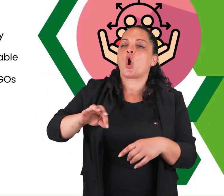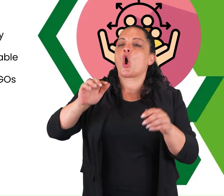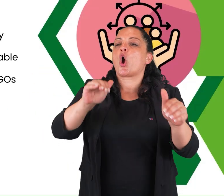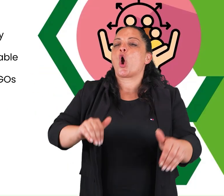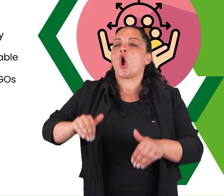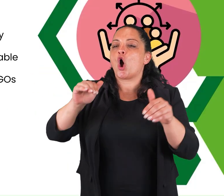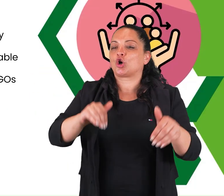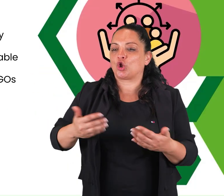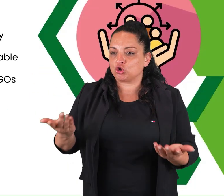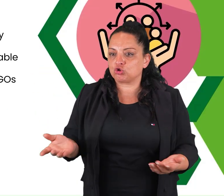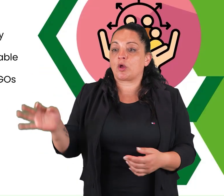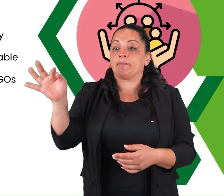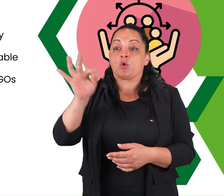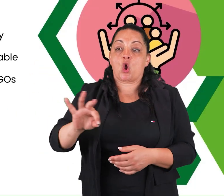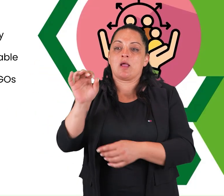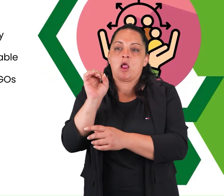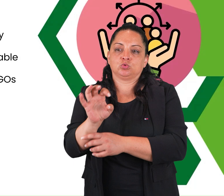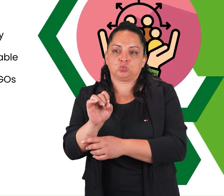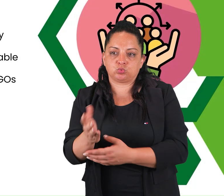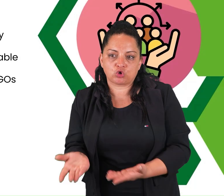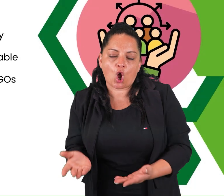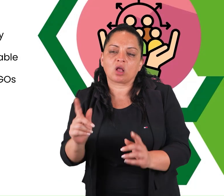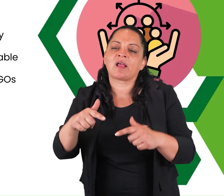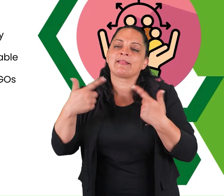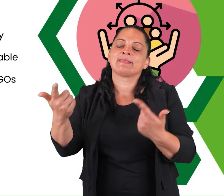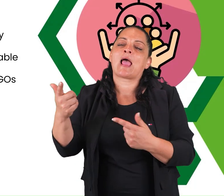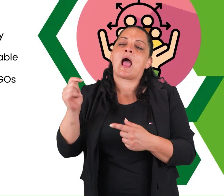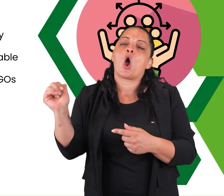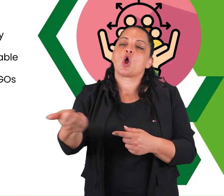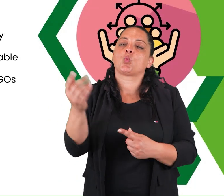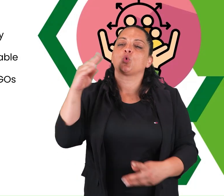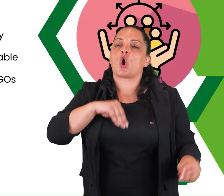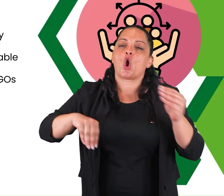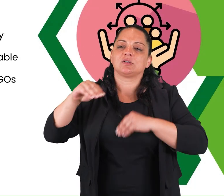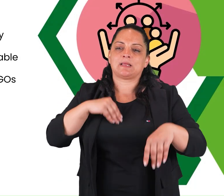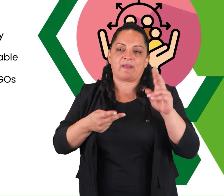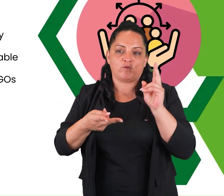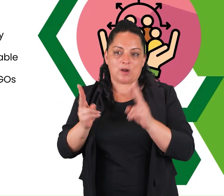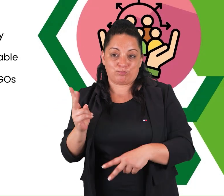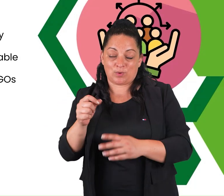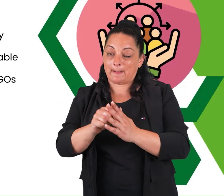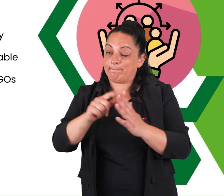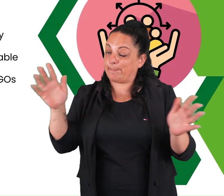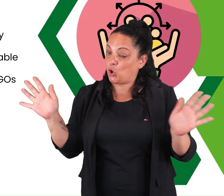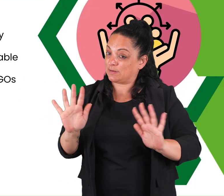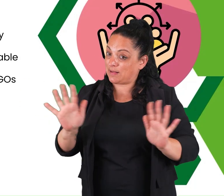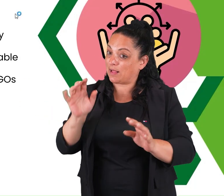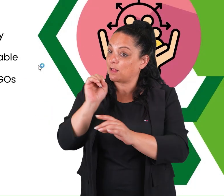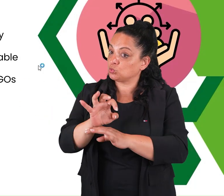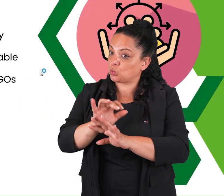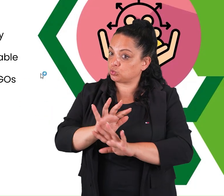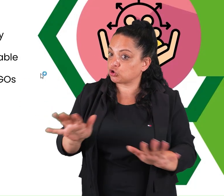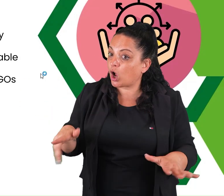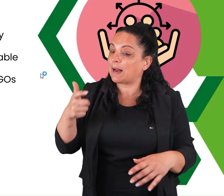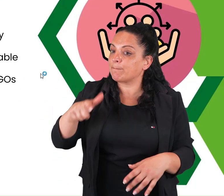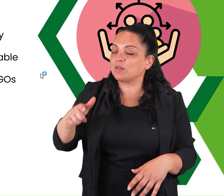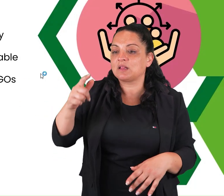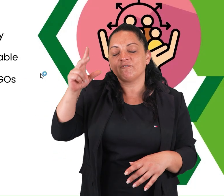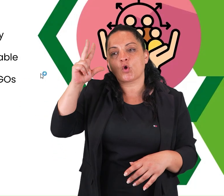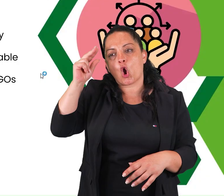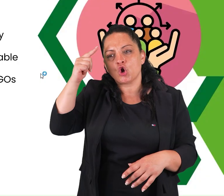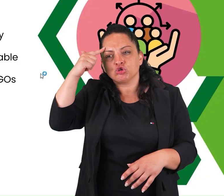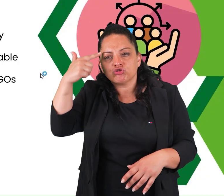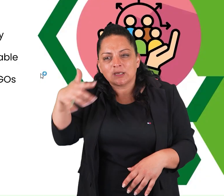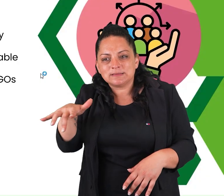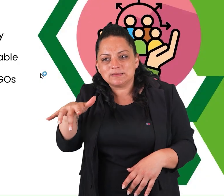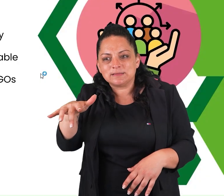gardens. Education and awareness, it's really important because everything starts from education. By sharing knowledge